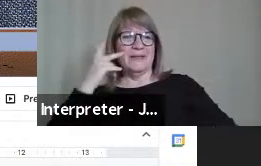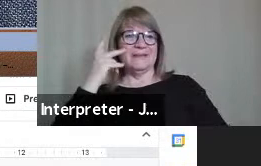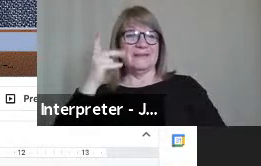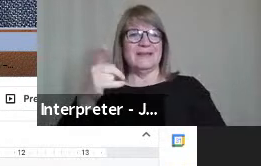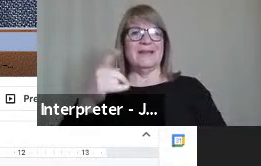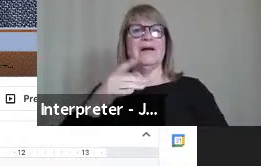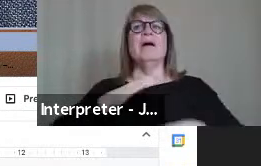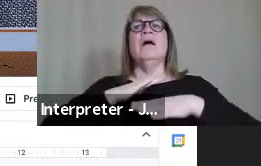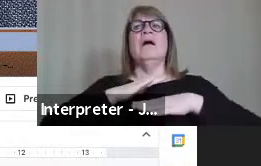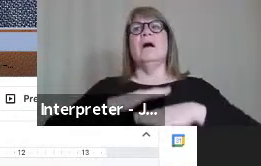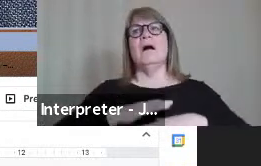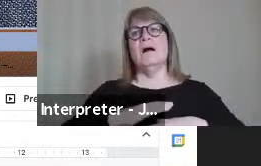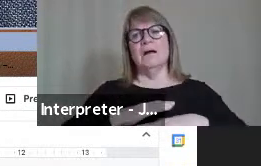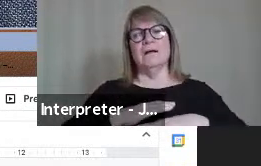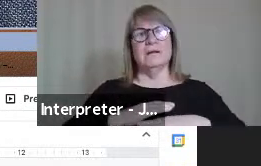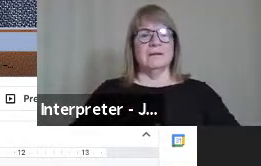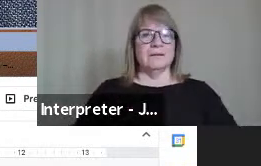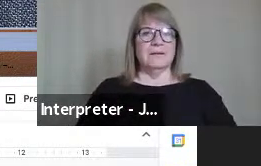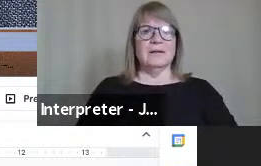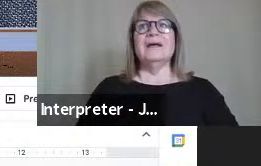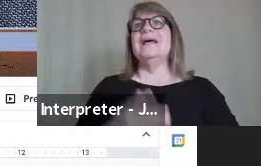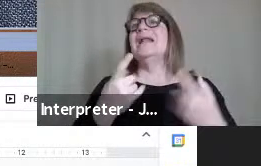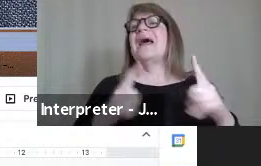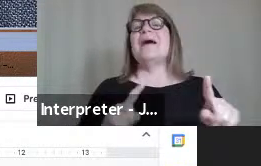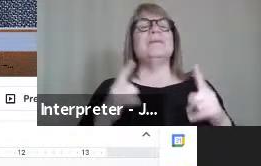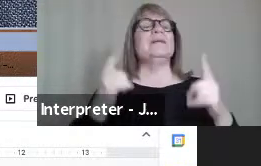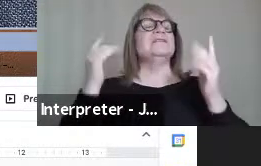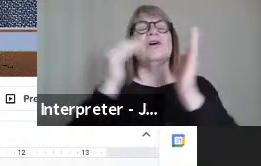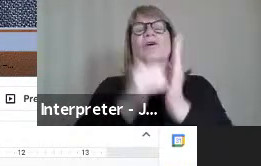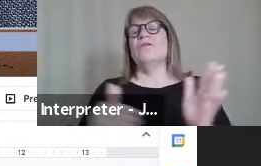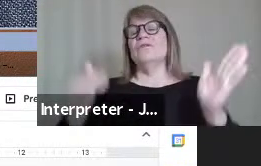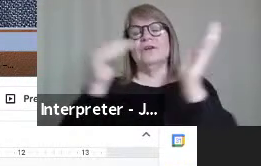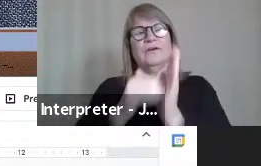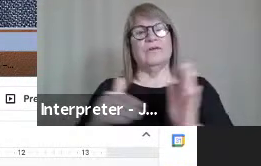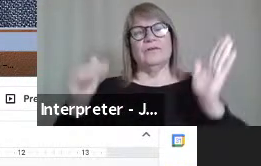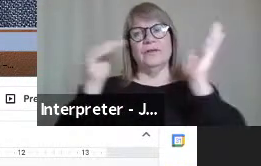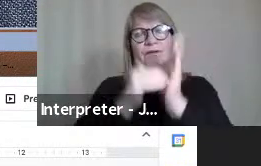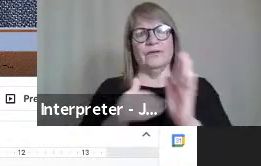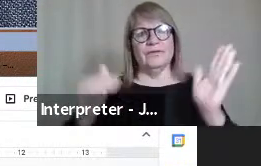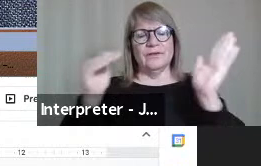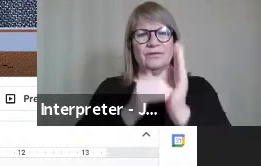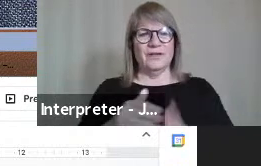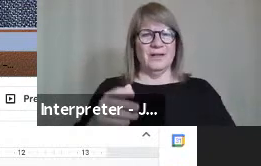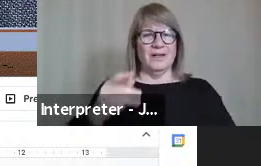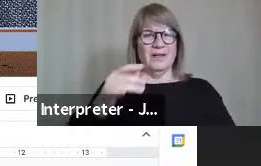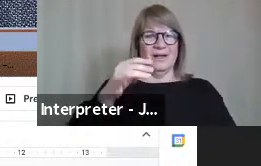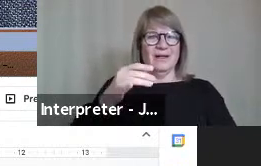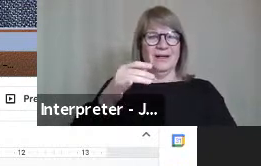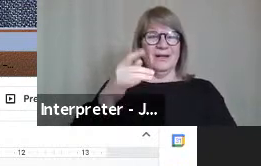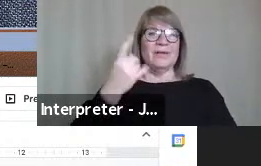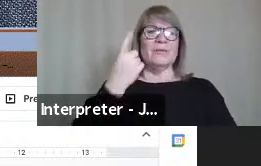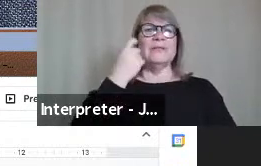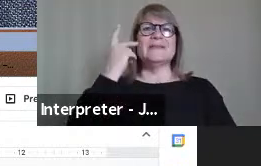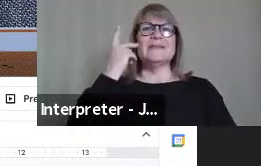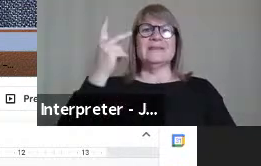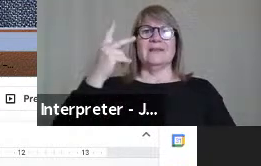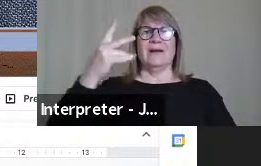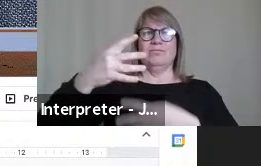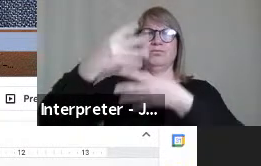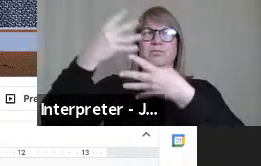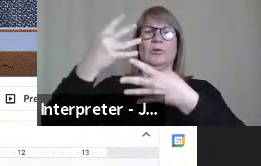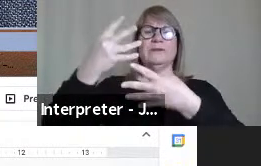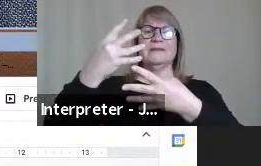relief and it happens all the time i saw a post on facebook the other day someone wanted to report